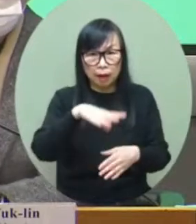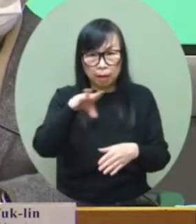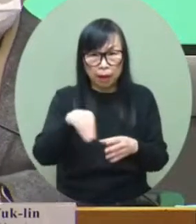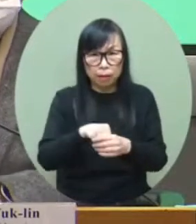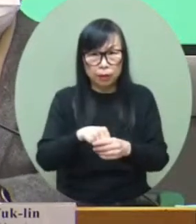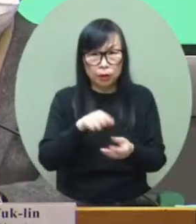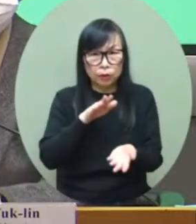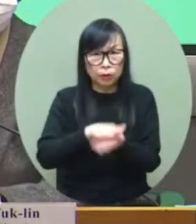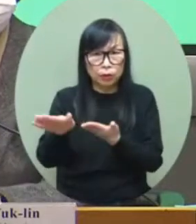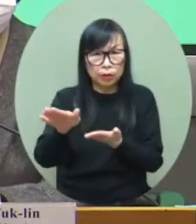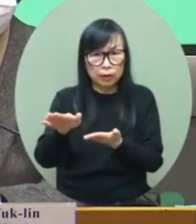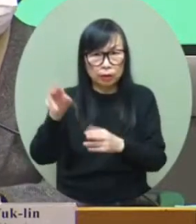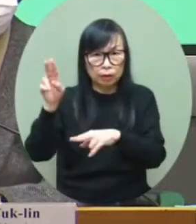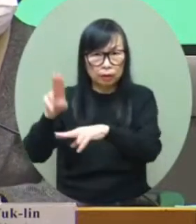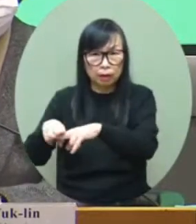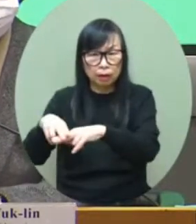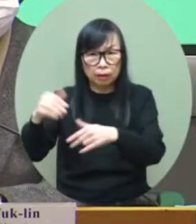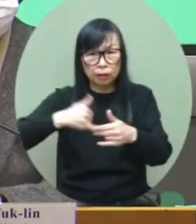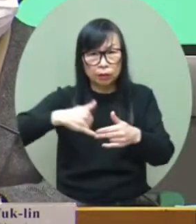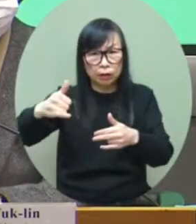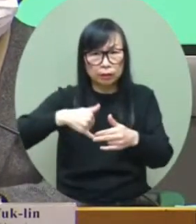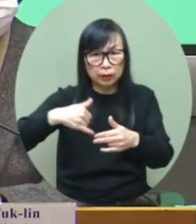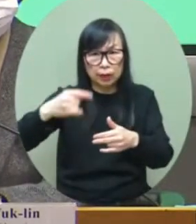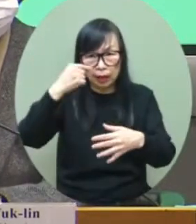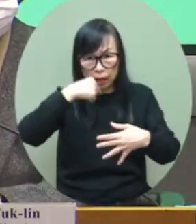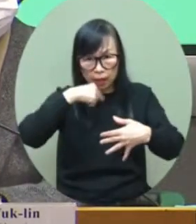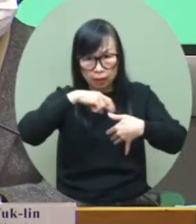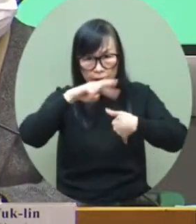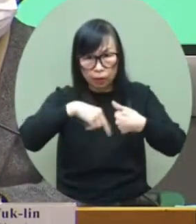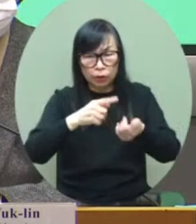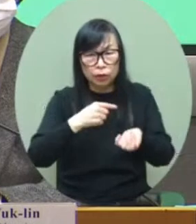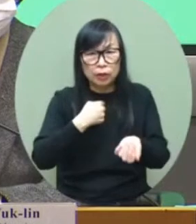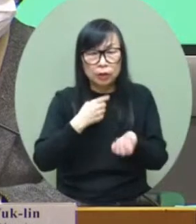resumption of cross-boundary travel with the mainland.